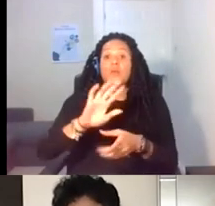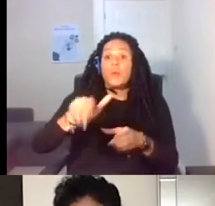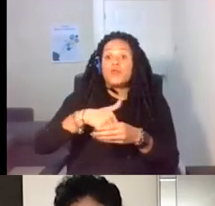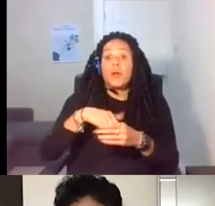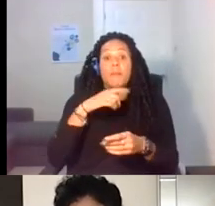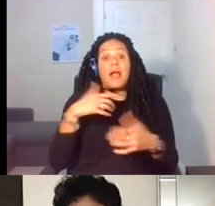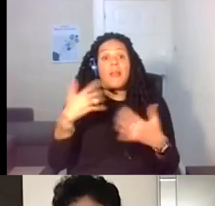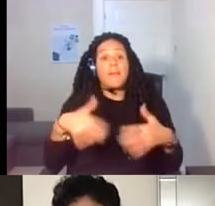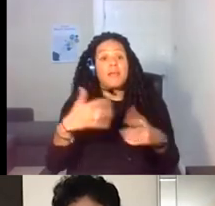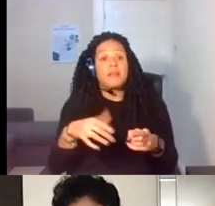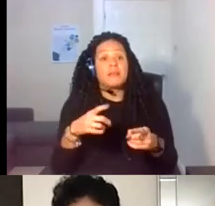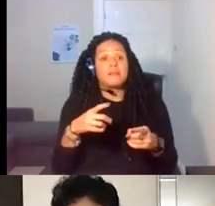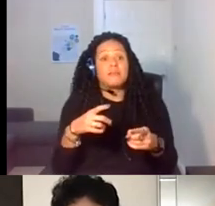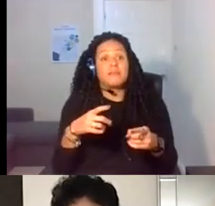amazing